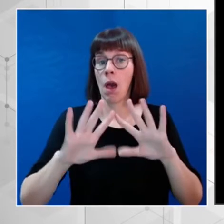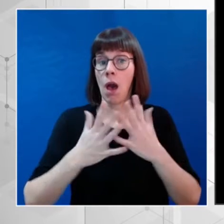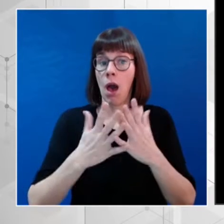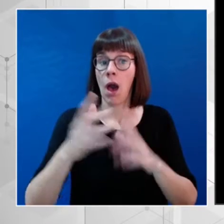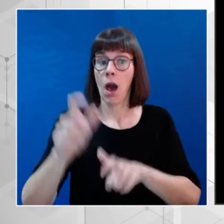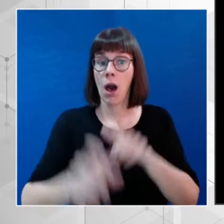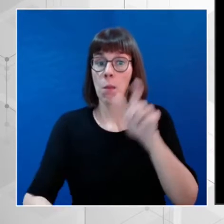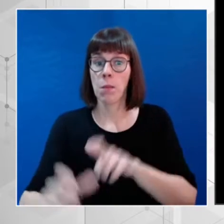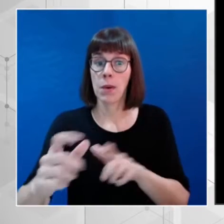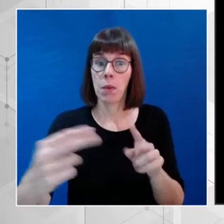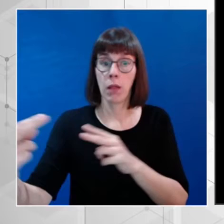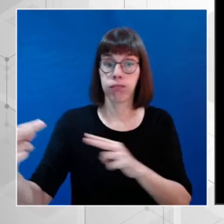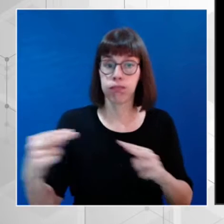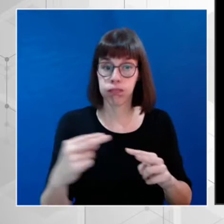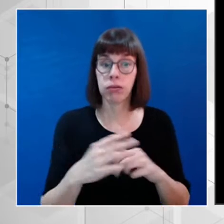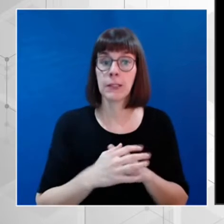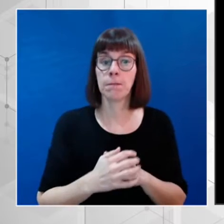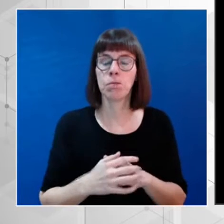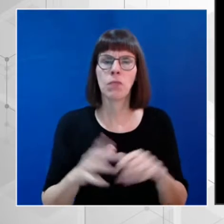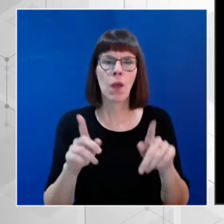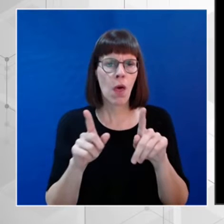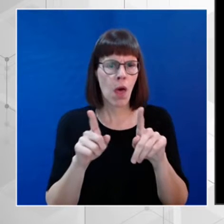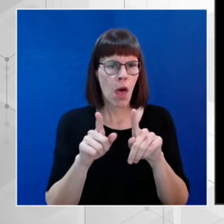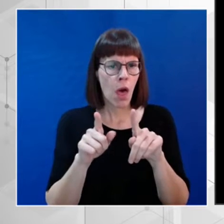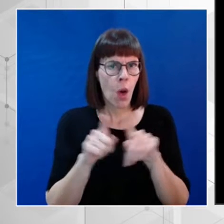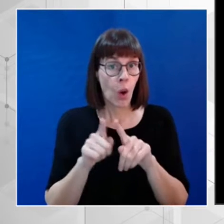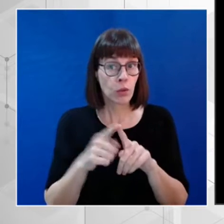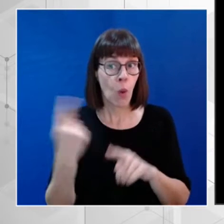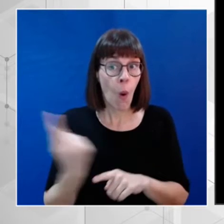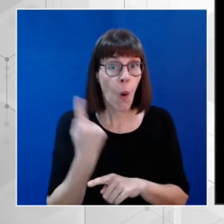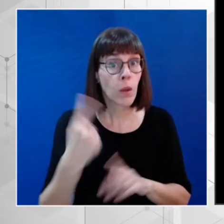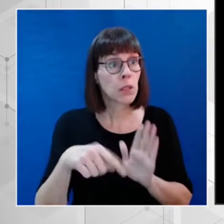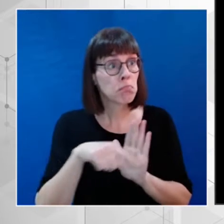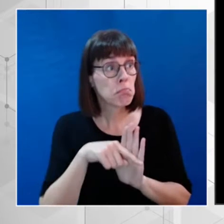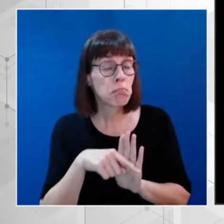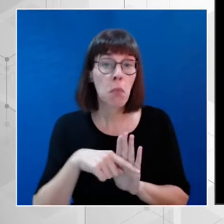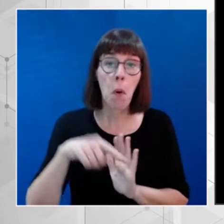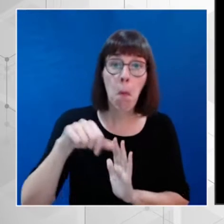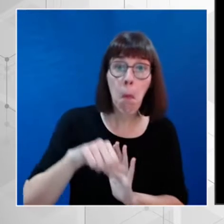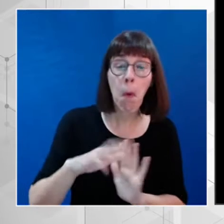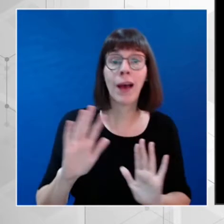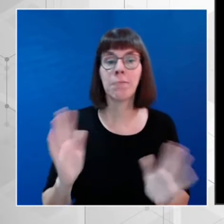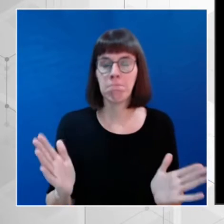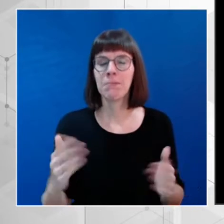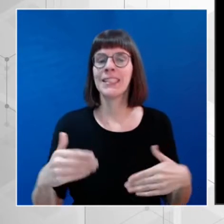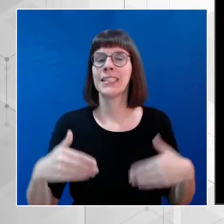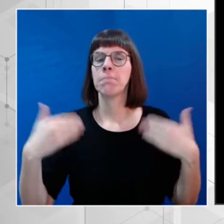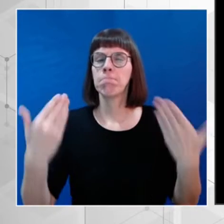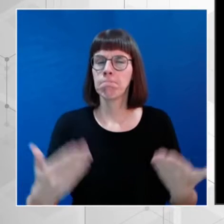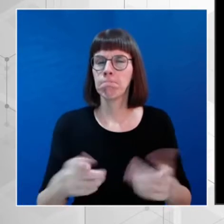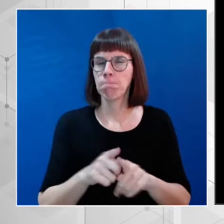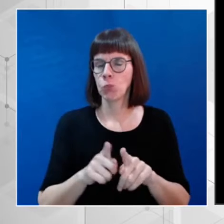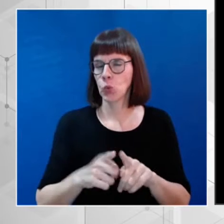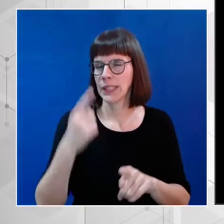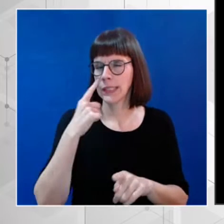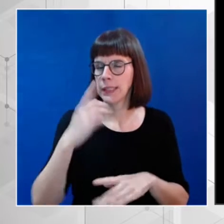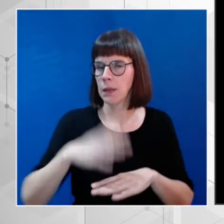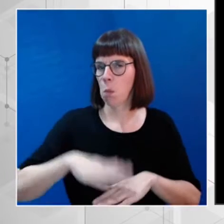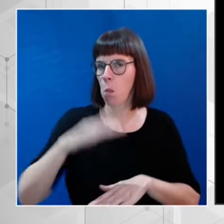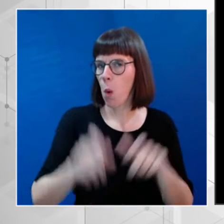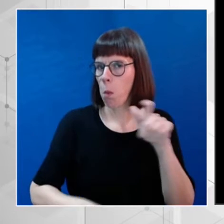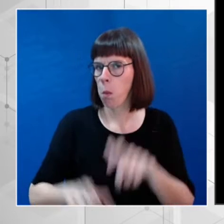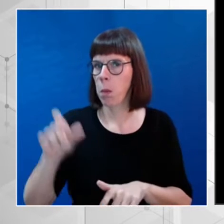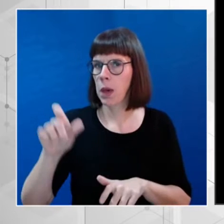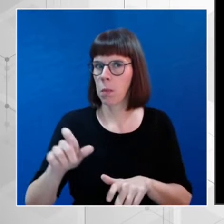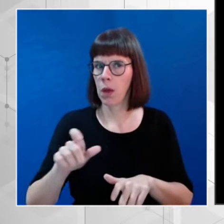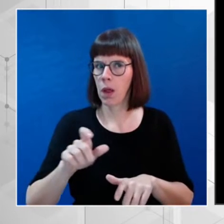neurodiversity and whether it is always a disadvantage or a disorder. Next, we'll see how most ND users differ from more